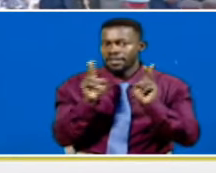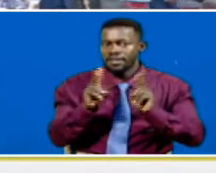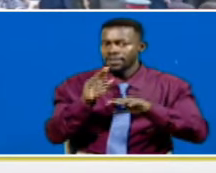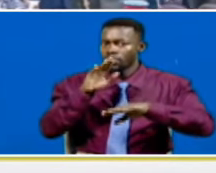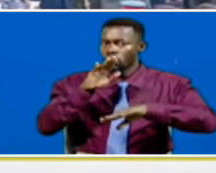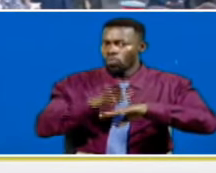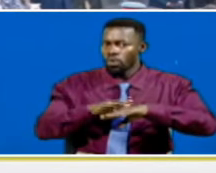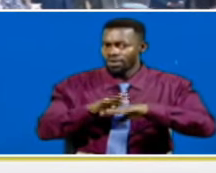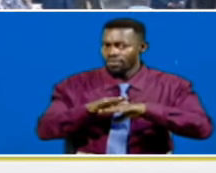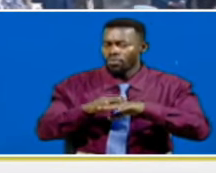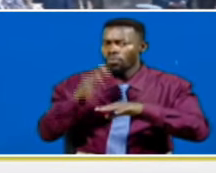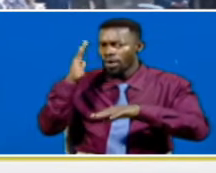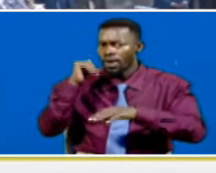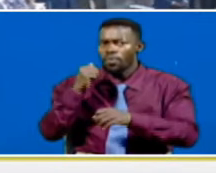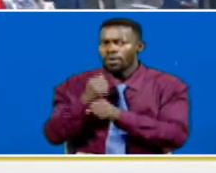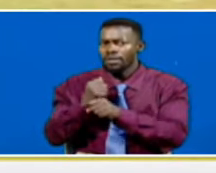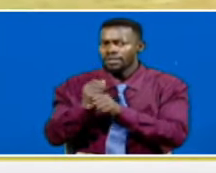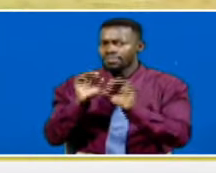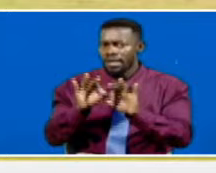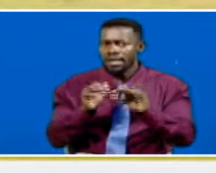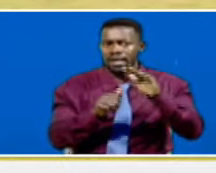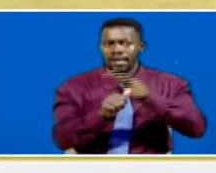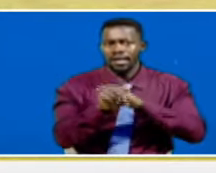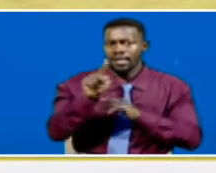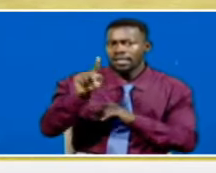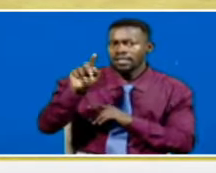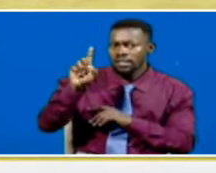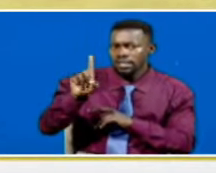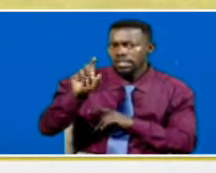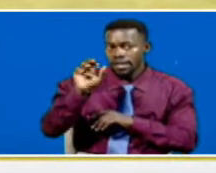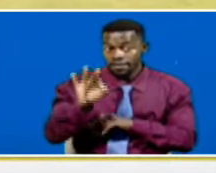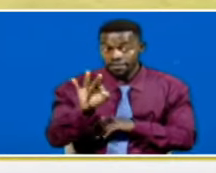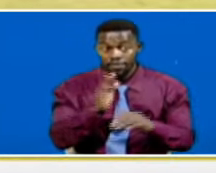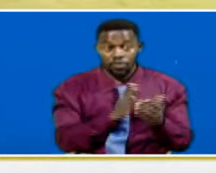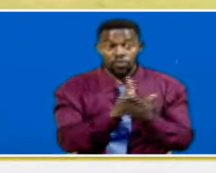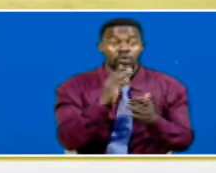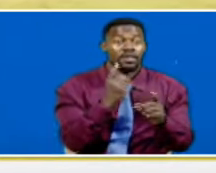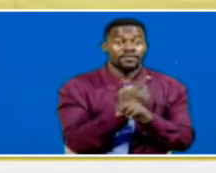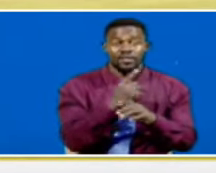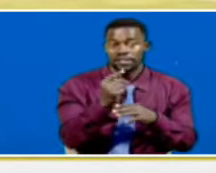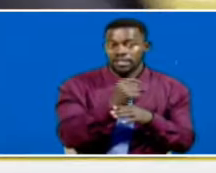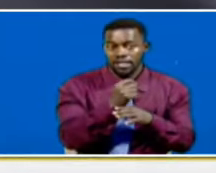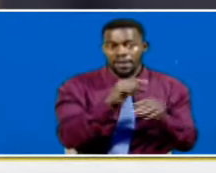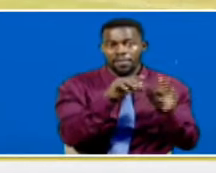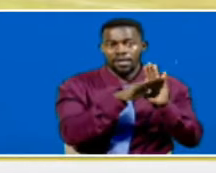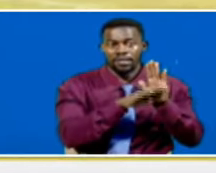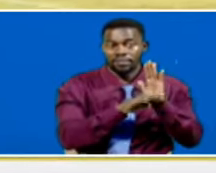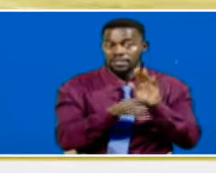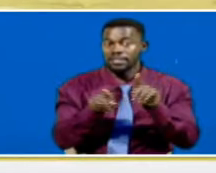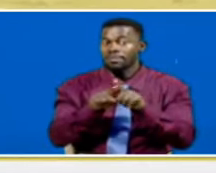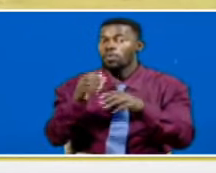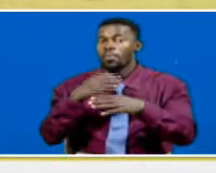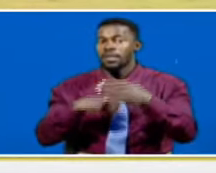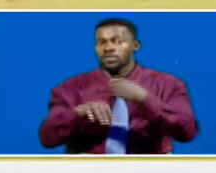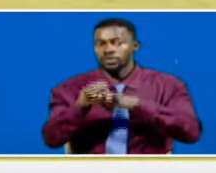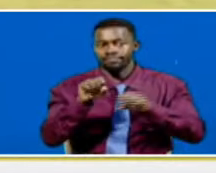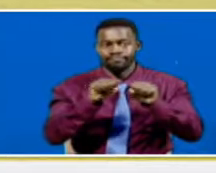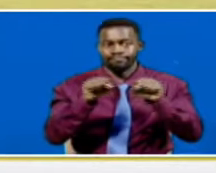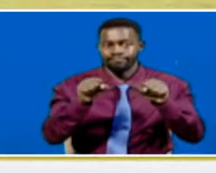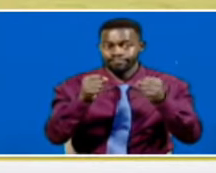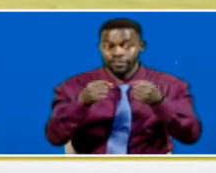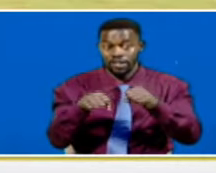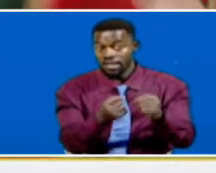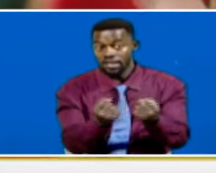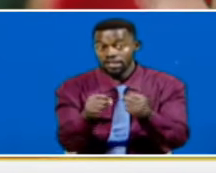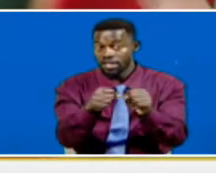Kenya Air Force and the Kenya Defense Forces through various training programs and operational strategies. Outside of his